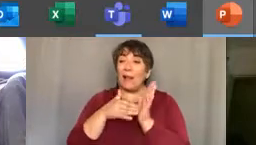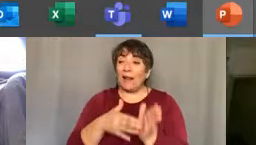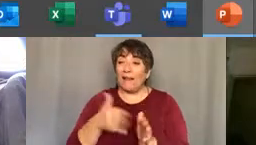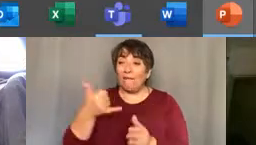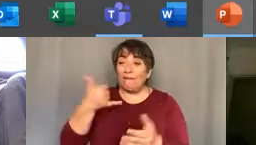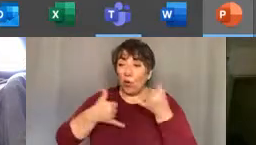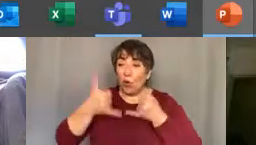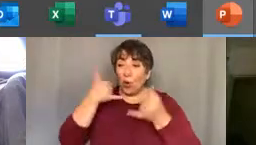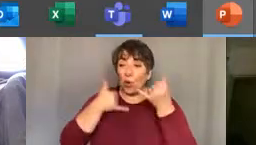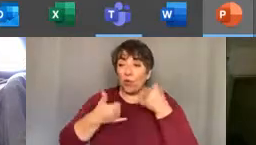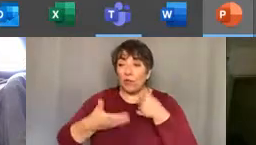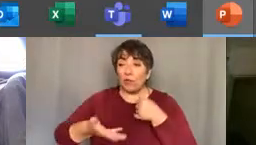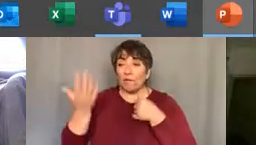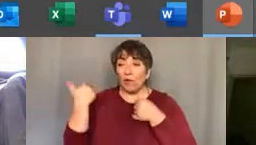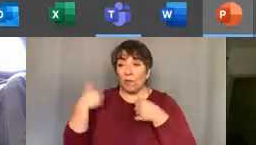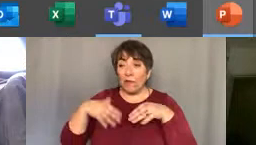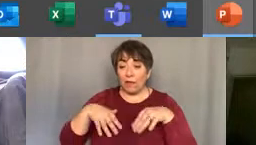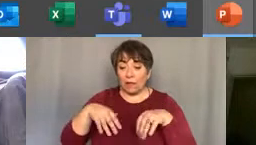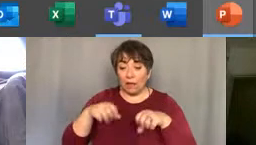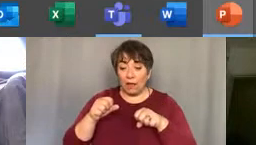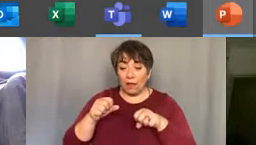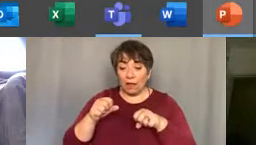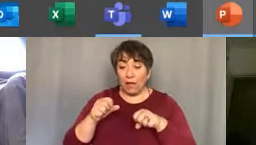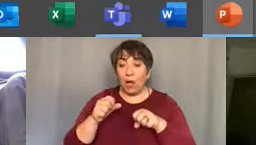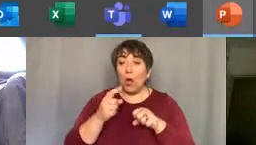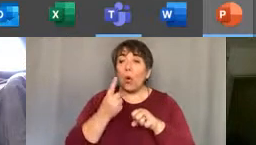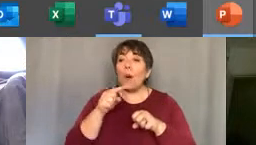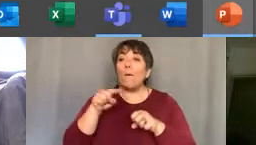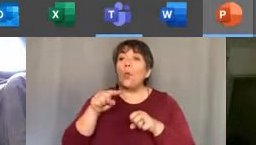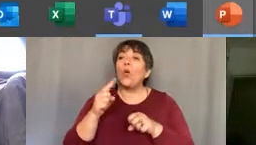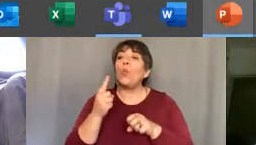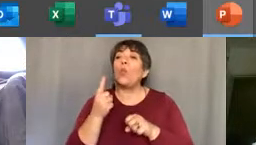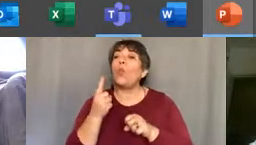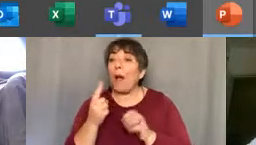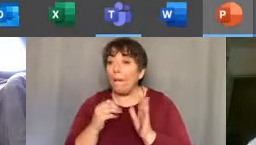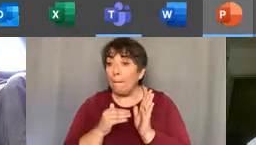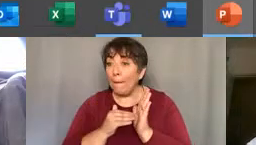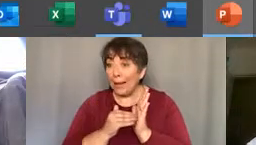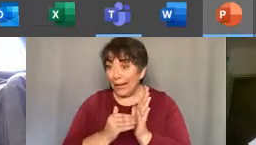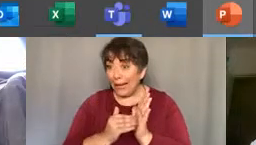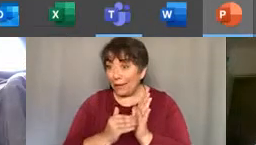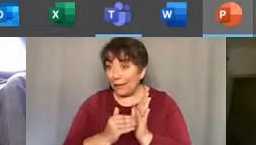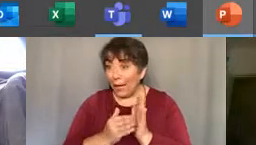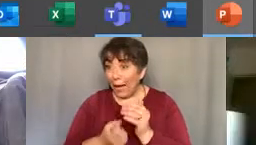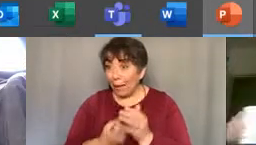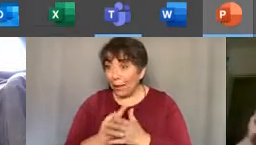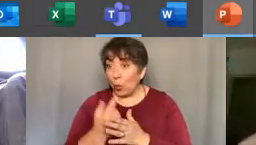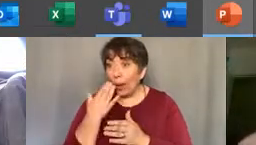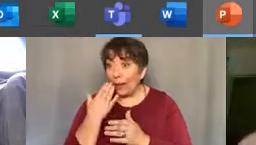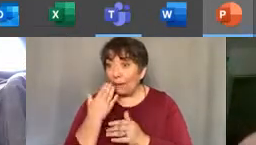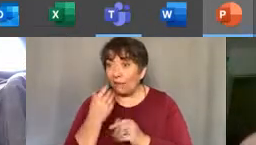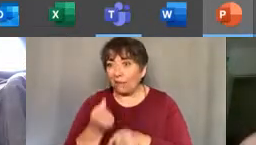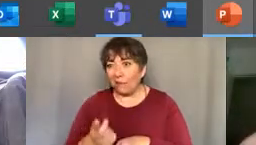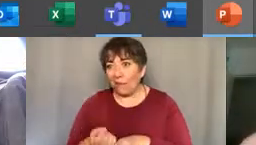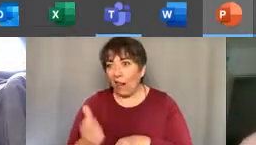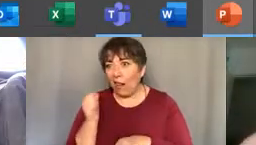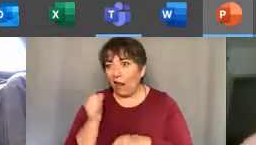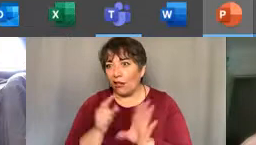1.1 million of those was actually last financial year, obviously due to the height of the pandemic. At the end of